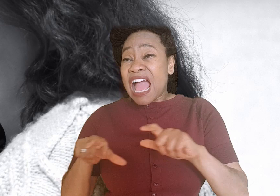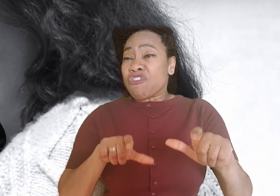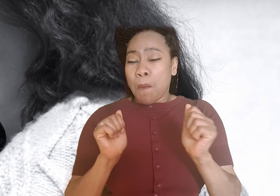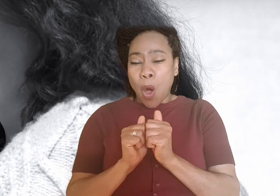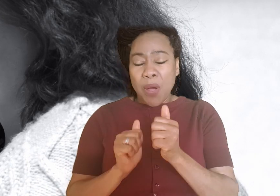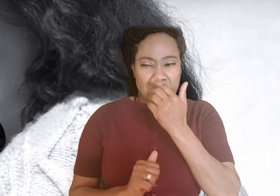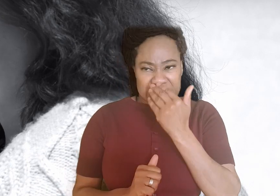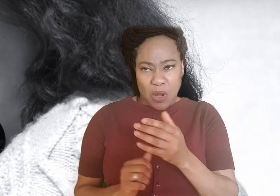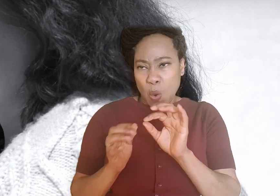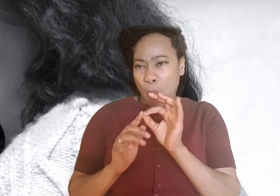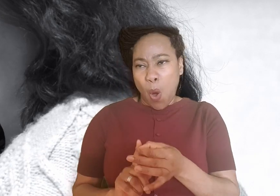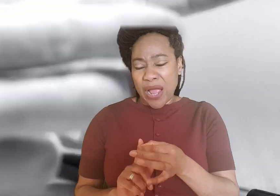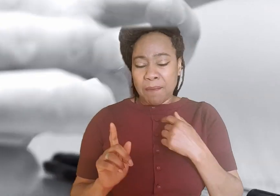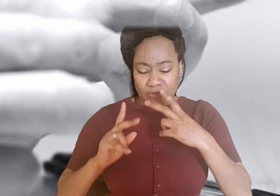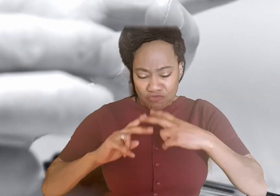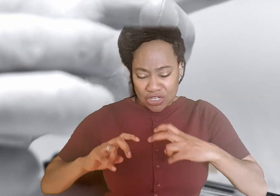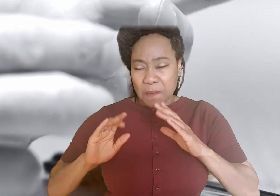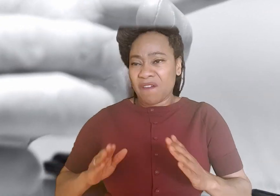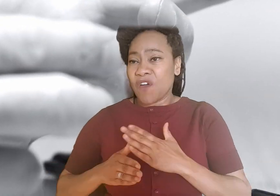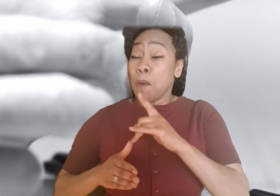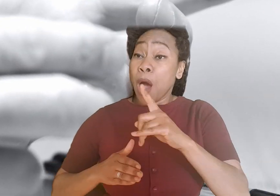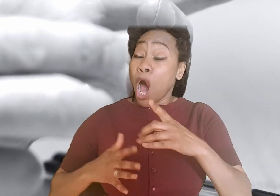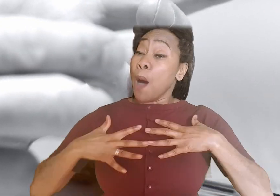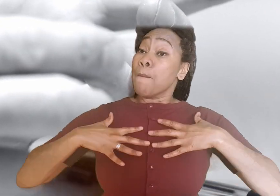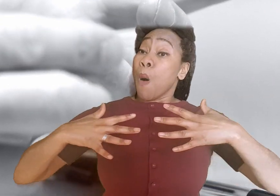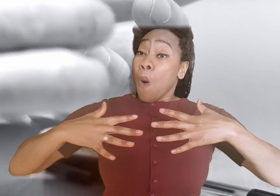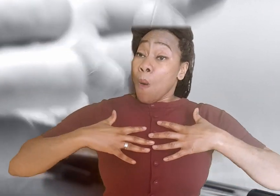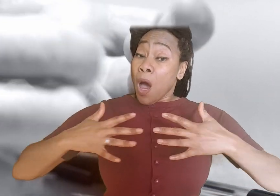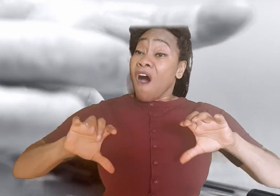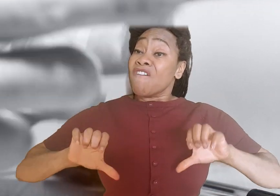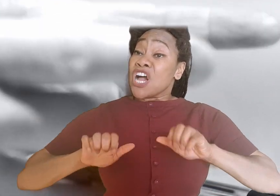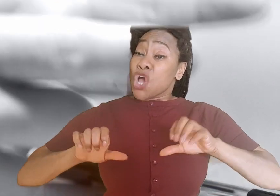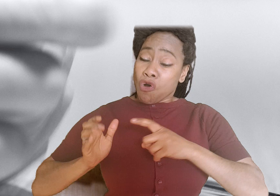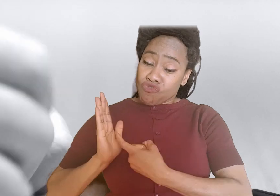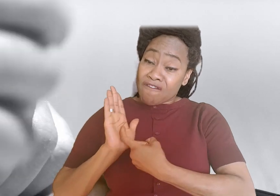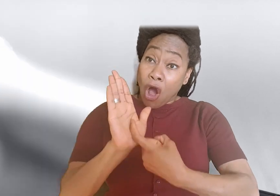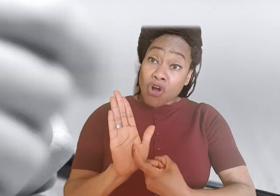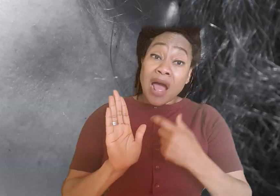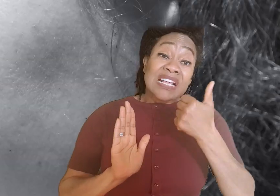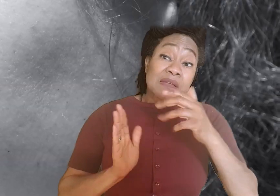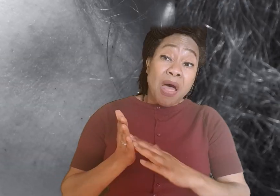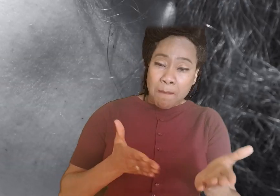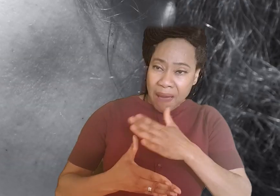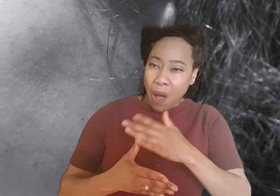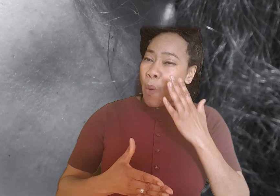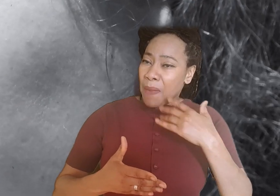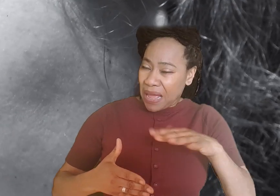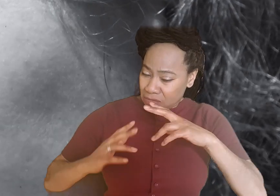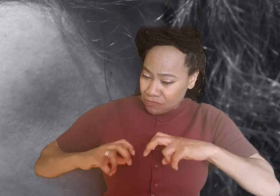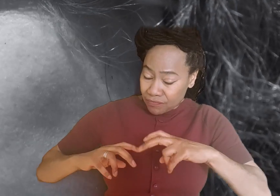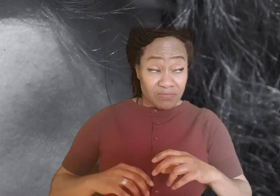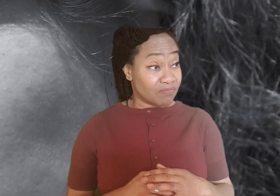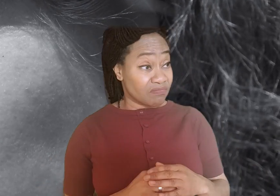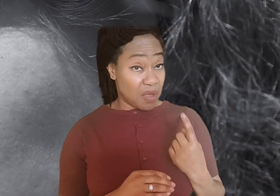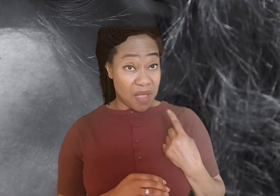the appointment until I've done some research. I'll refer you to the pulmonary physios and see you in 6 months once I've had a chance to look into it. I never did